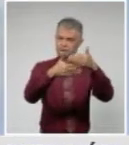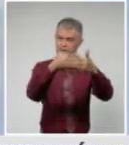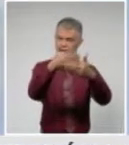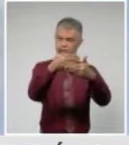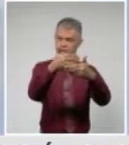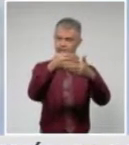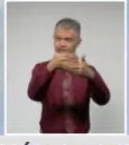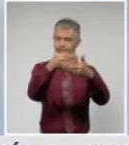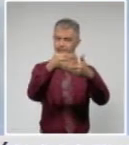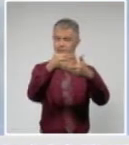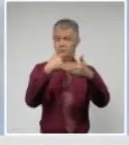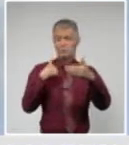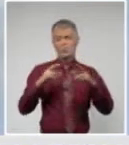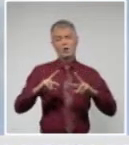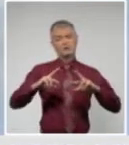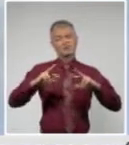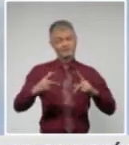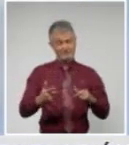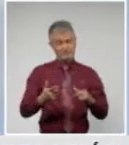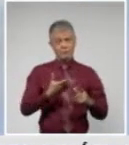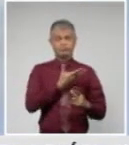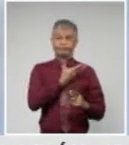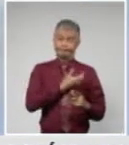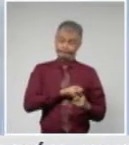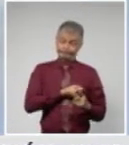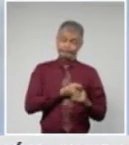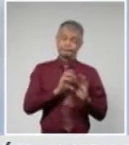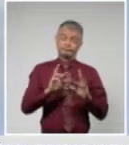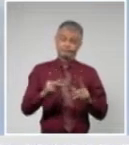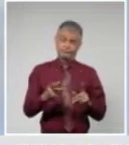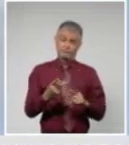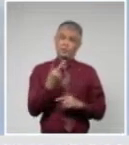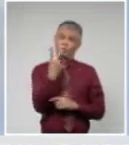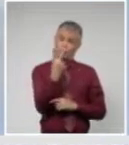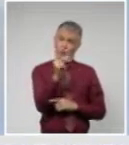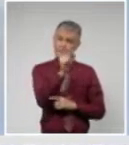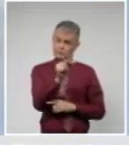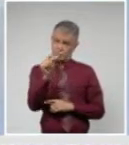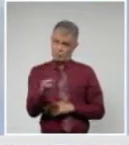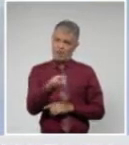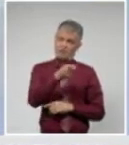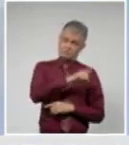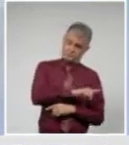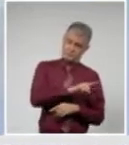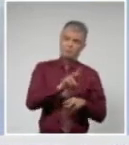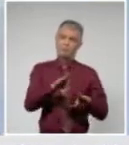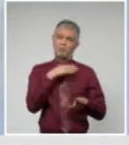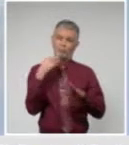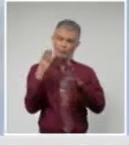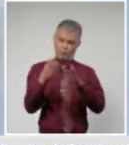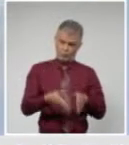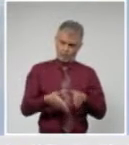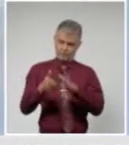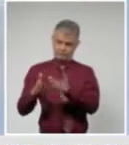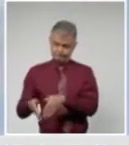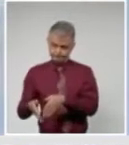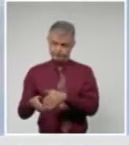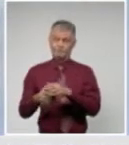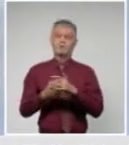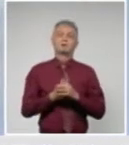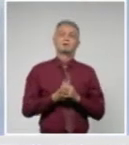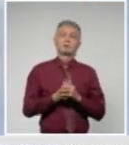the COVID-19 death toll on the island now stands at 115, with a mortality rate of